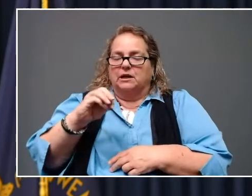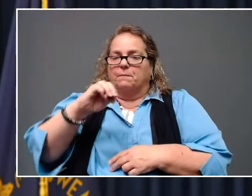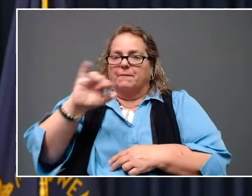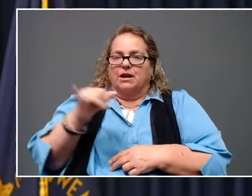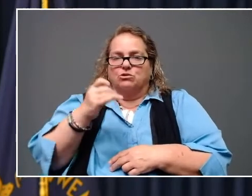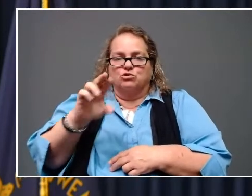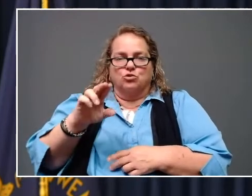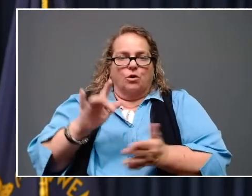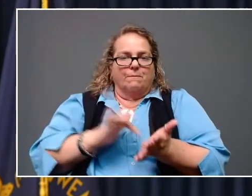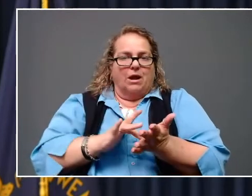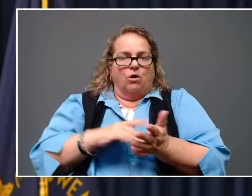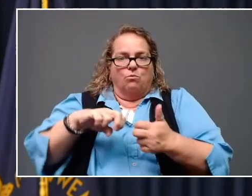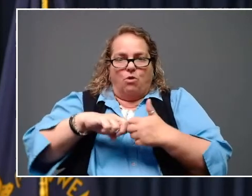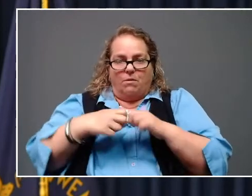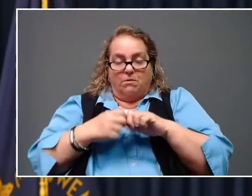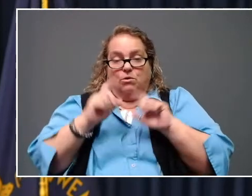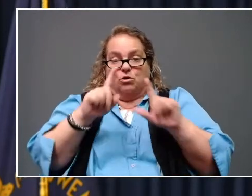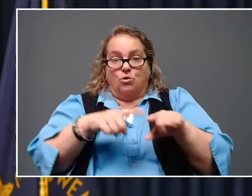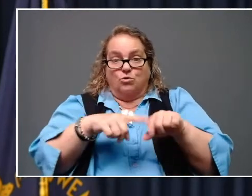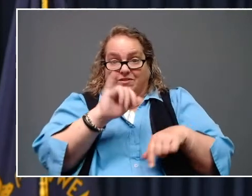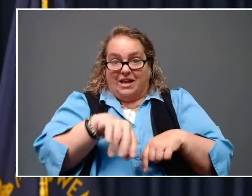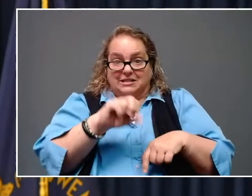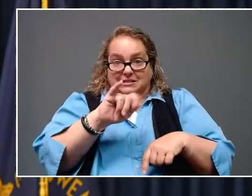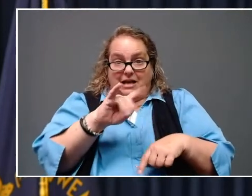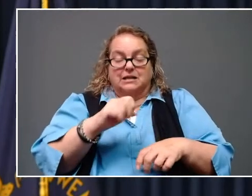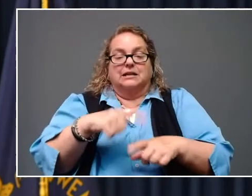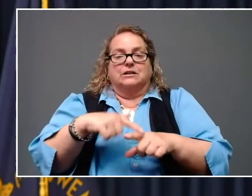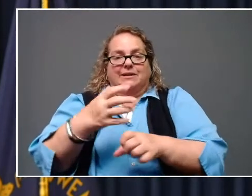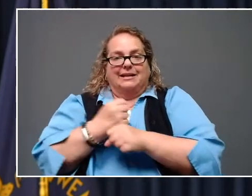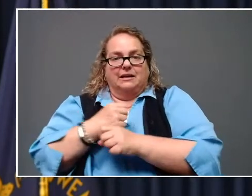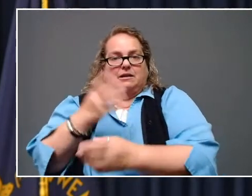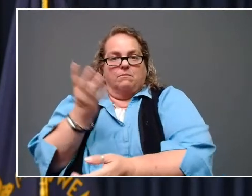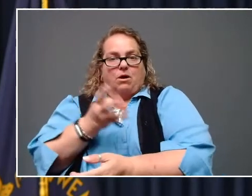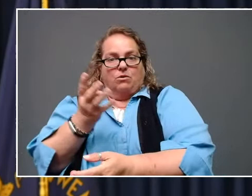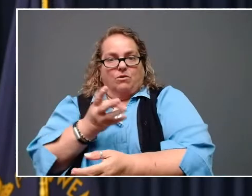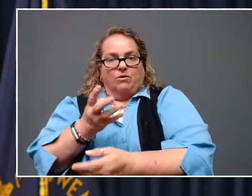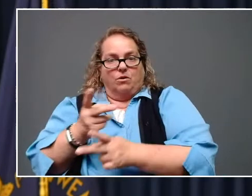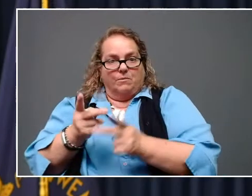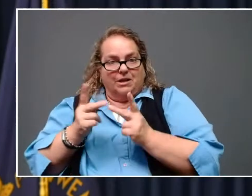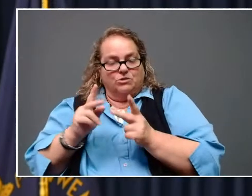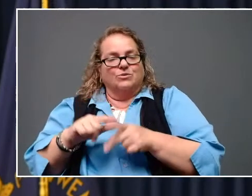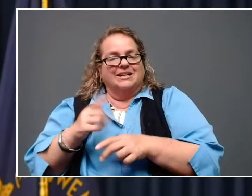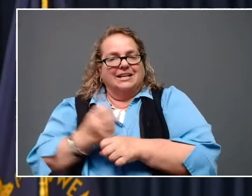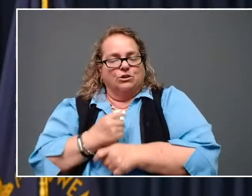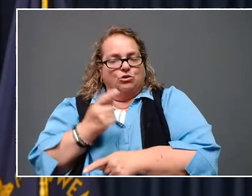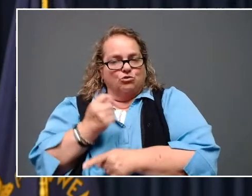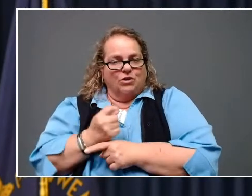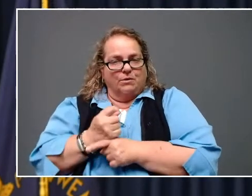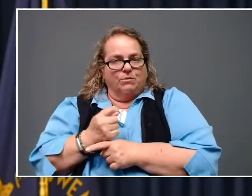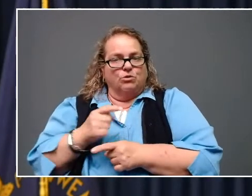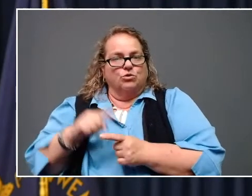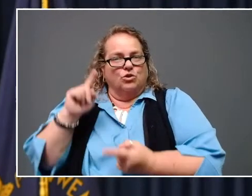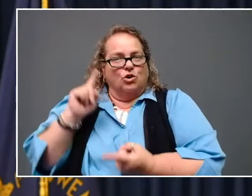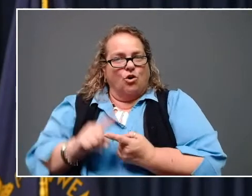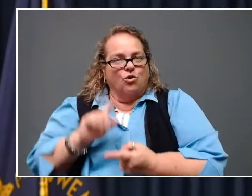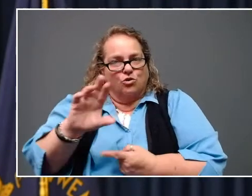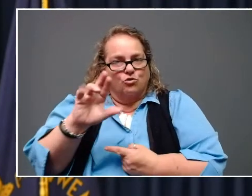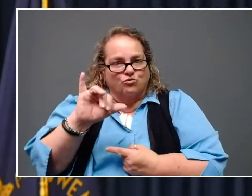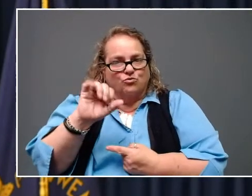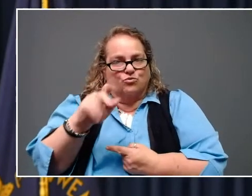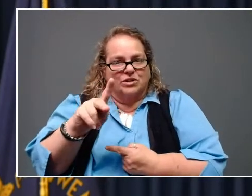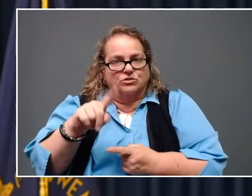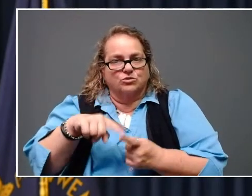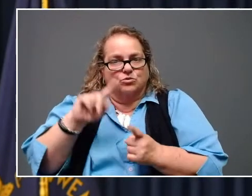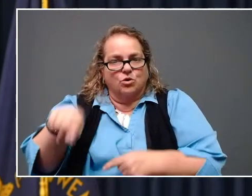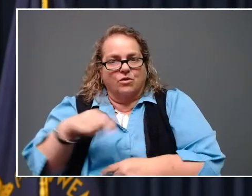please go to that site and you can find a monoclonal site near you and go get treatment to further lower your risk of ending up in the hospital or